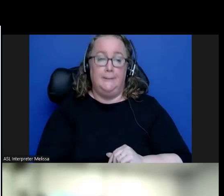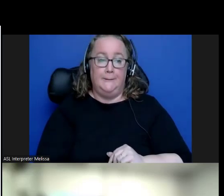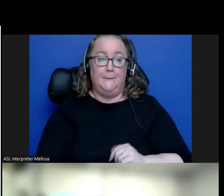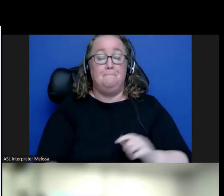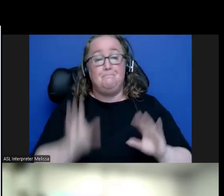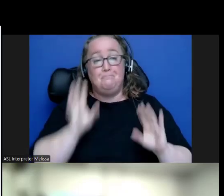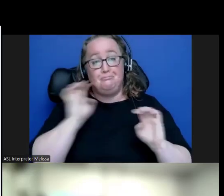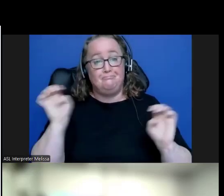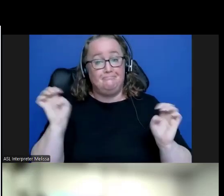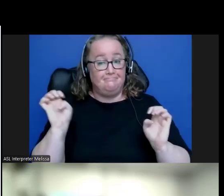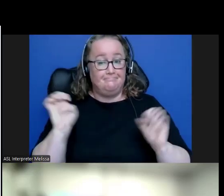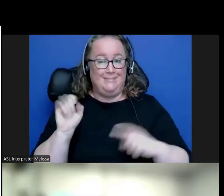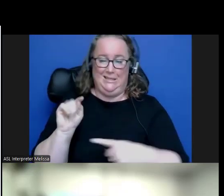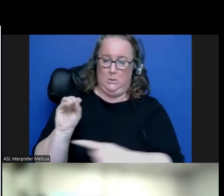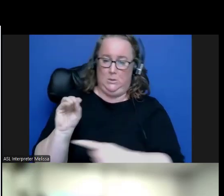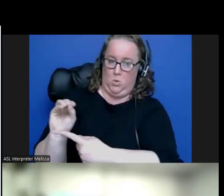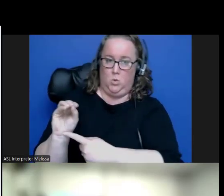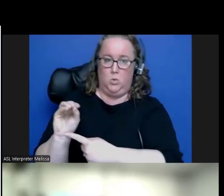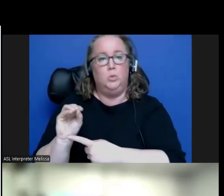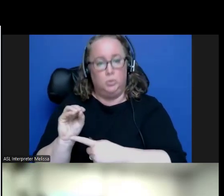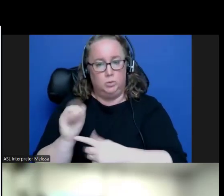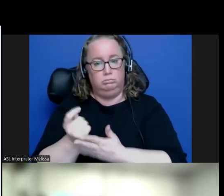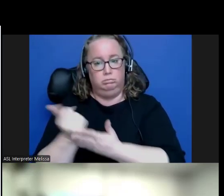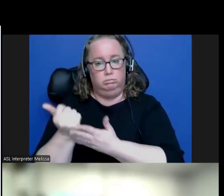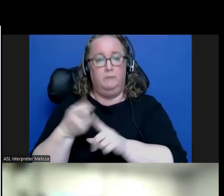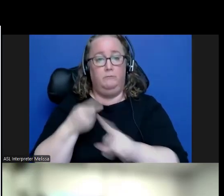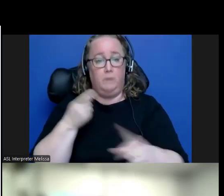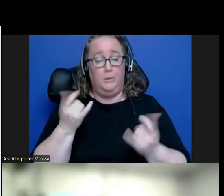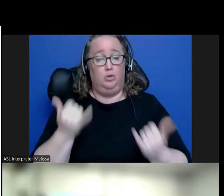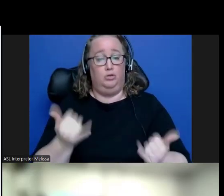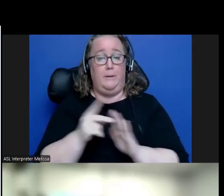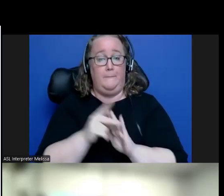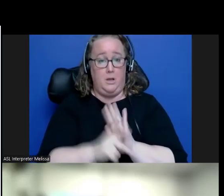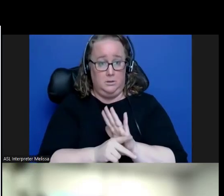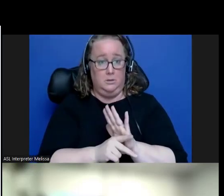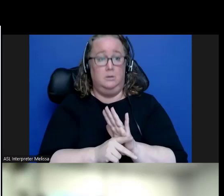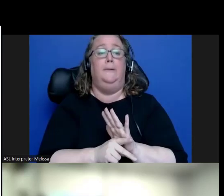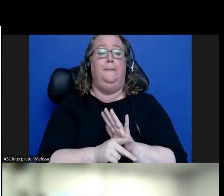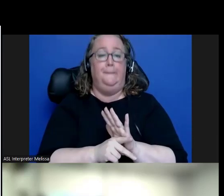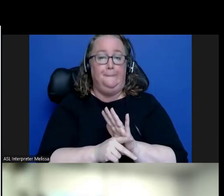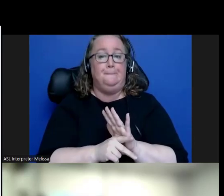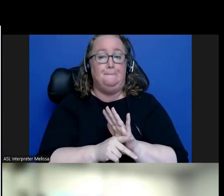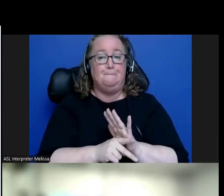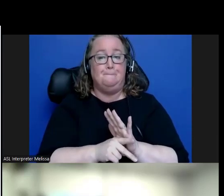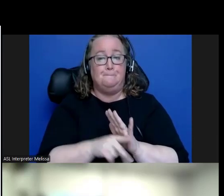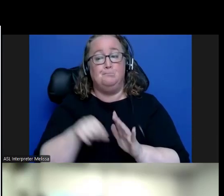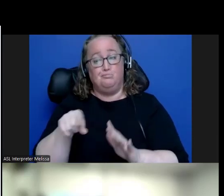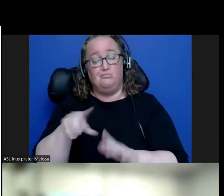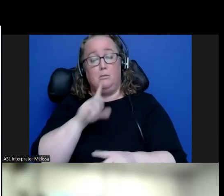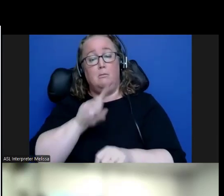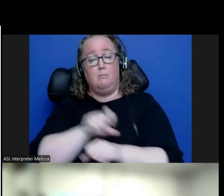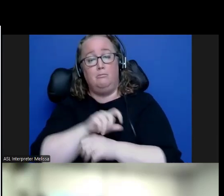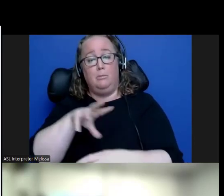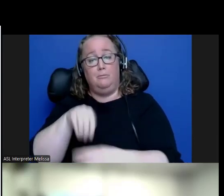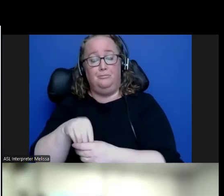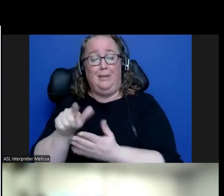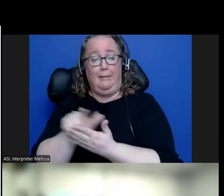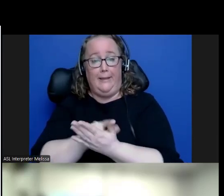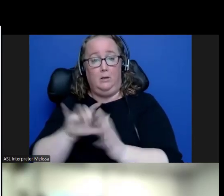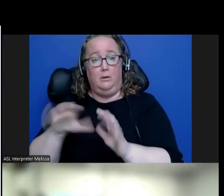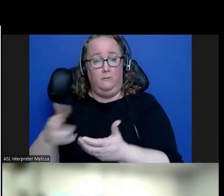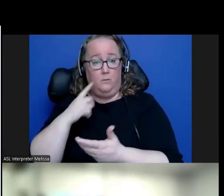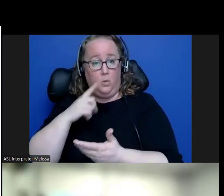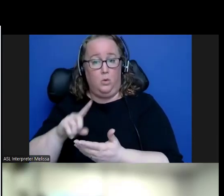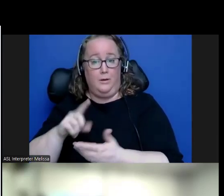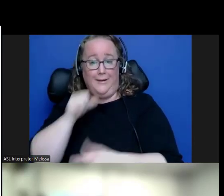treatment orders, or ETOs, were removed from the current policy and are an illegal category of involuntary medication,